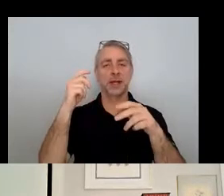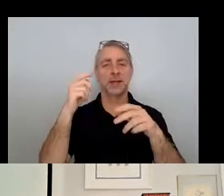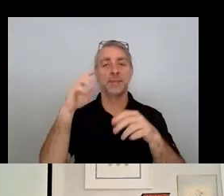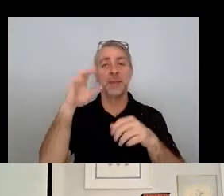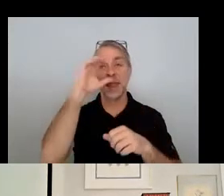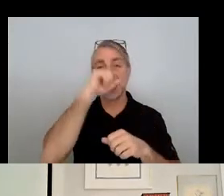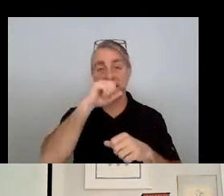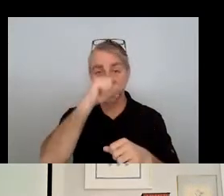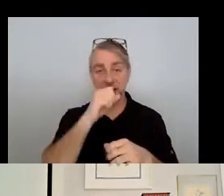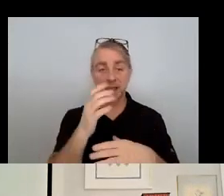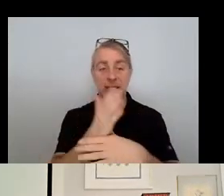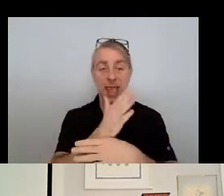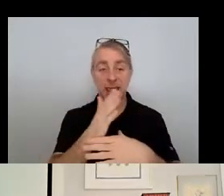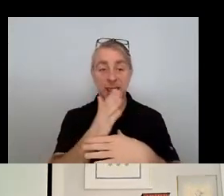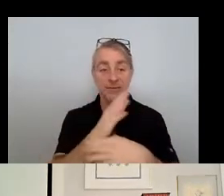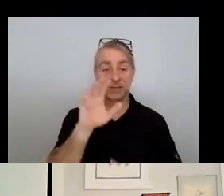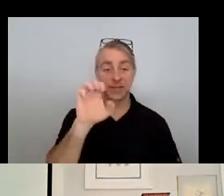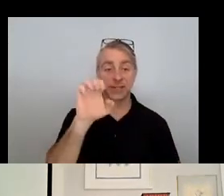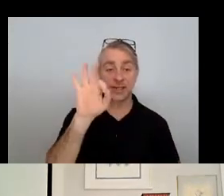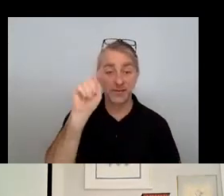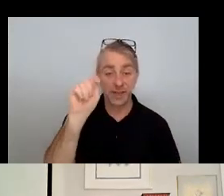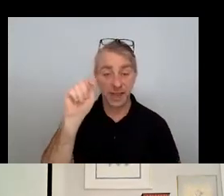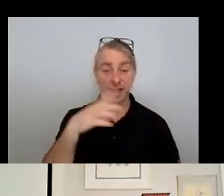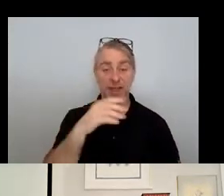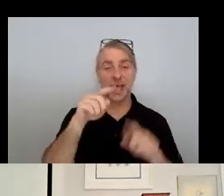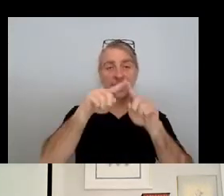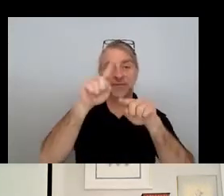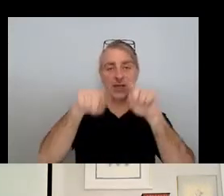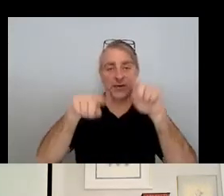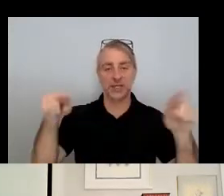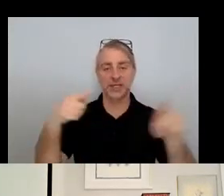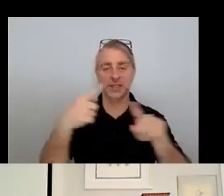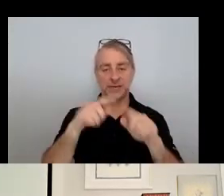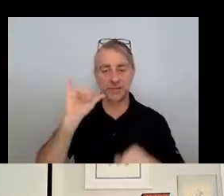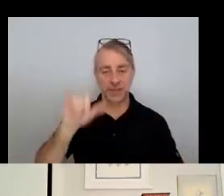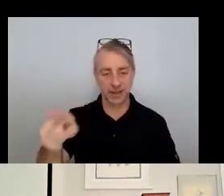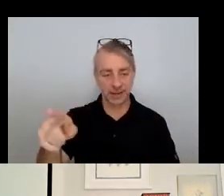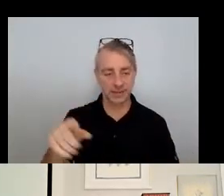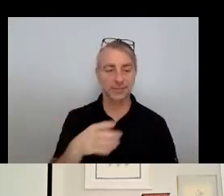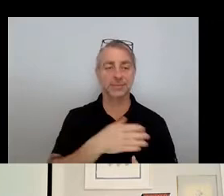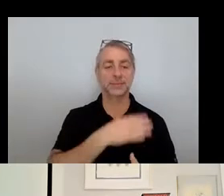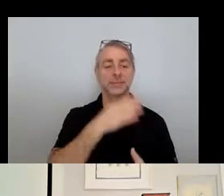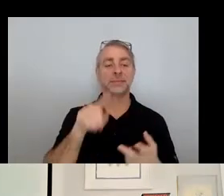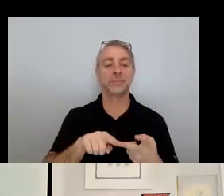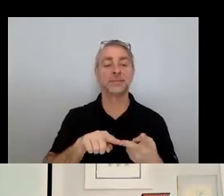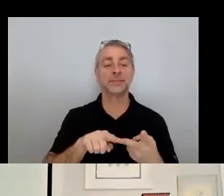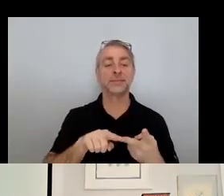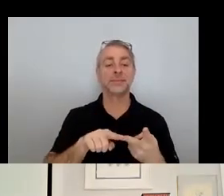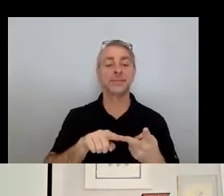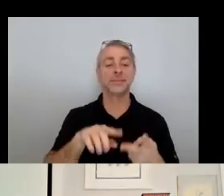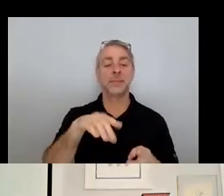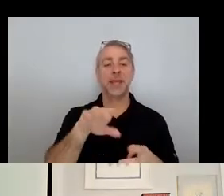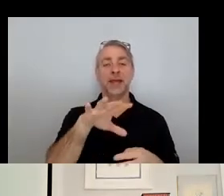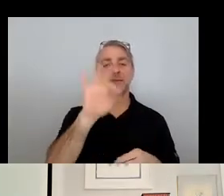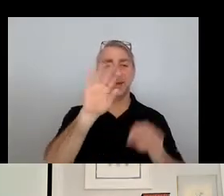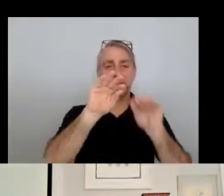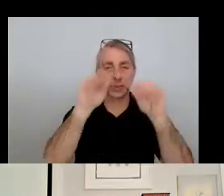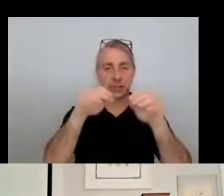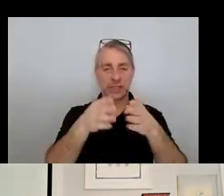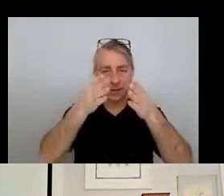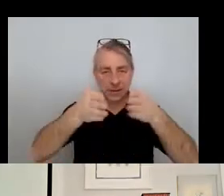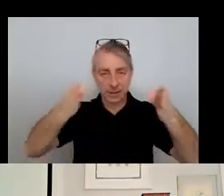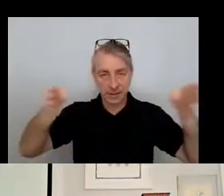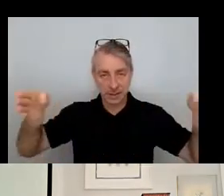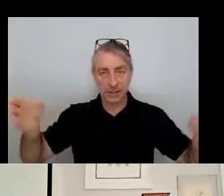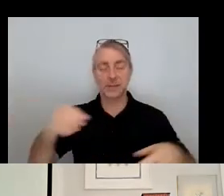of that average effect from a set of studies. Also methods for exploring the variation across study results,